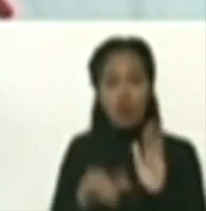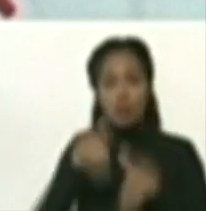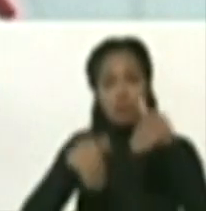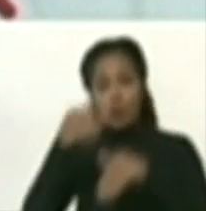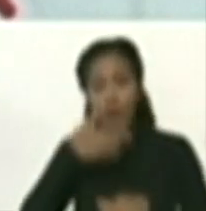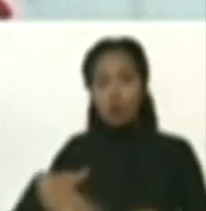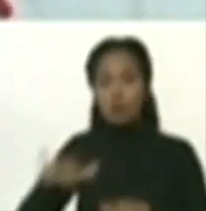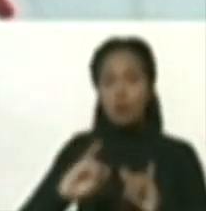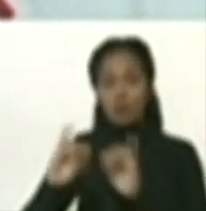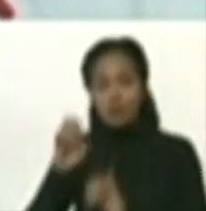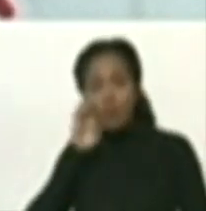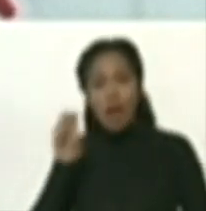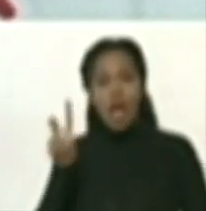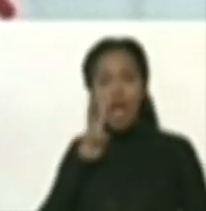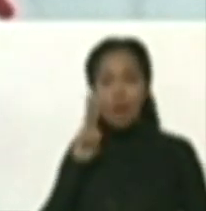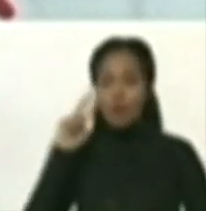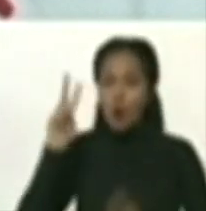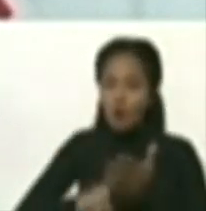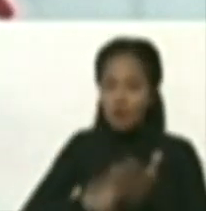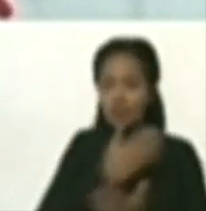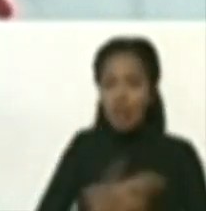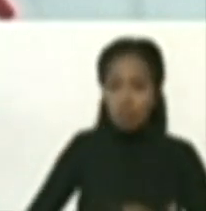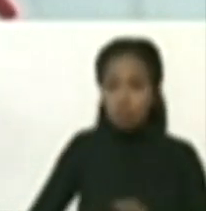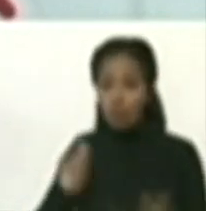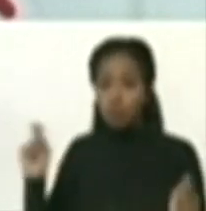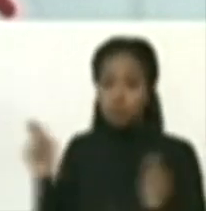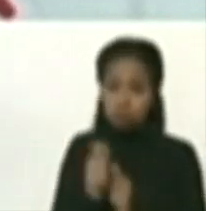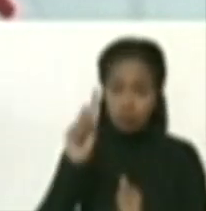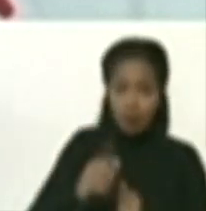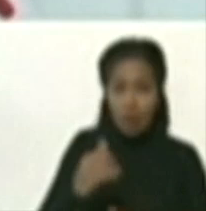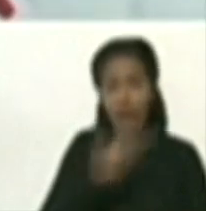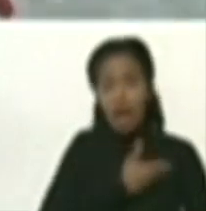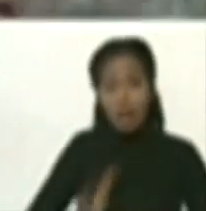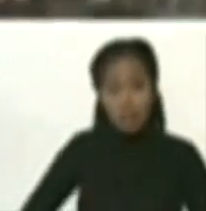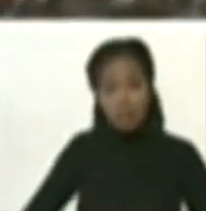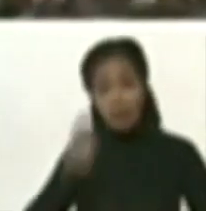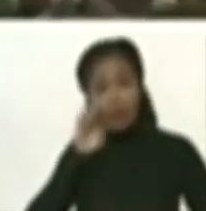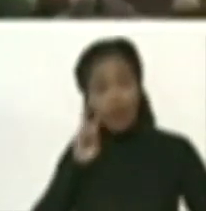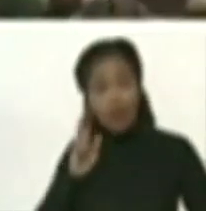Maduro himself has been facing waves of protests since 2004 in Venezuela.